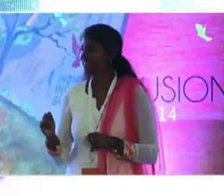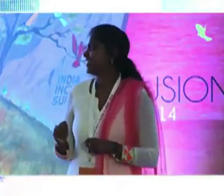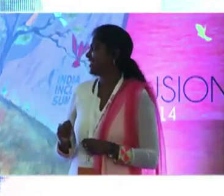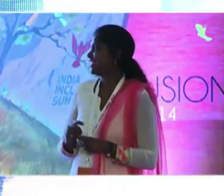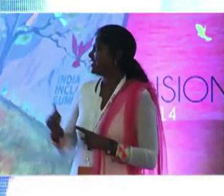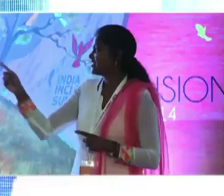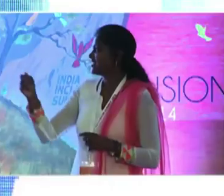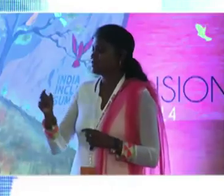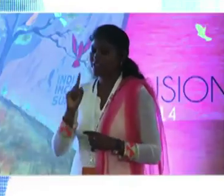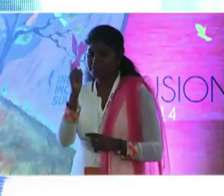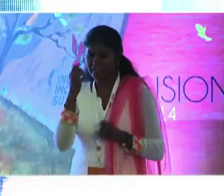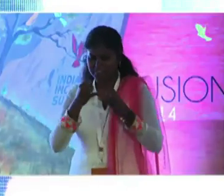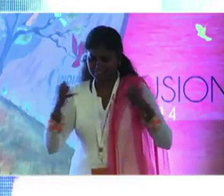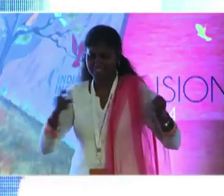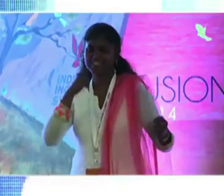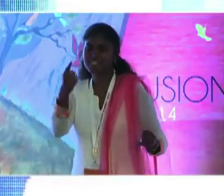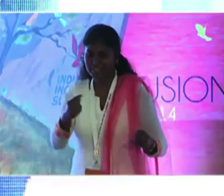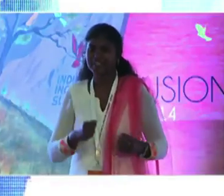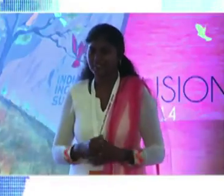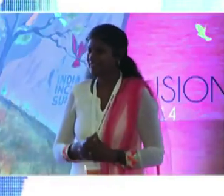first sentence which he told me